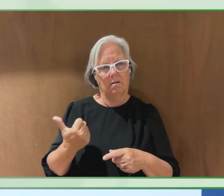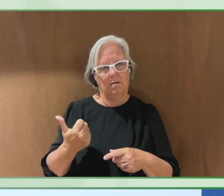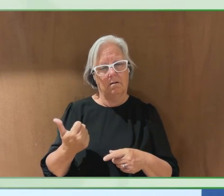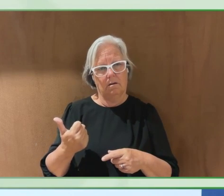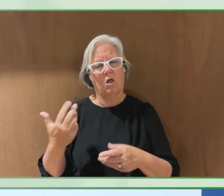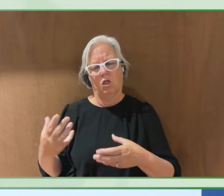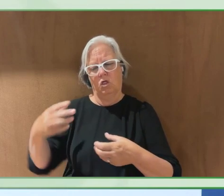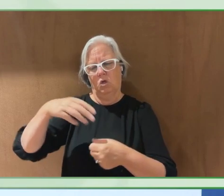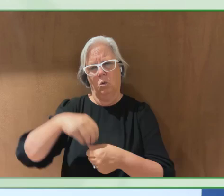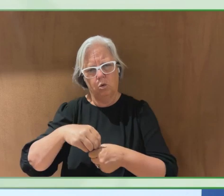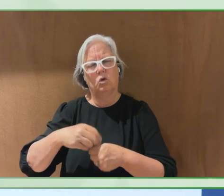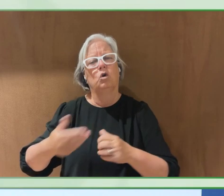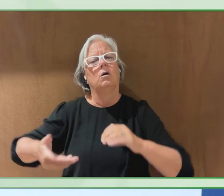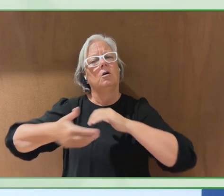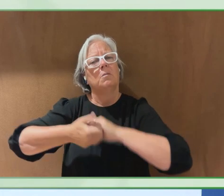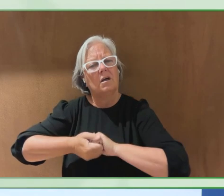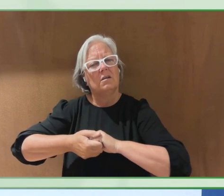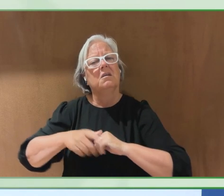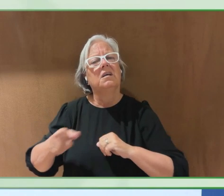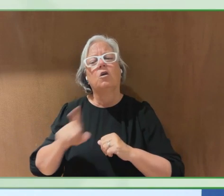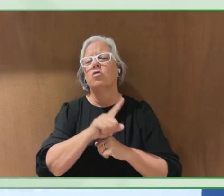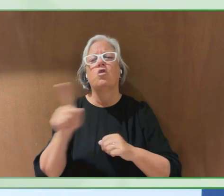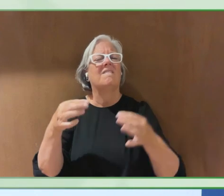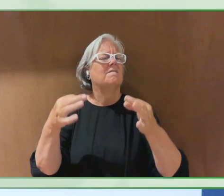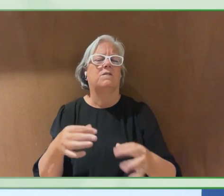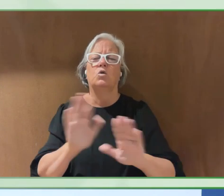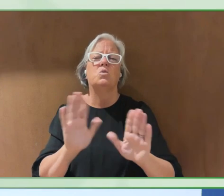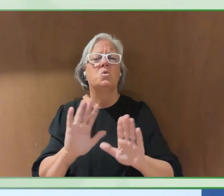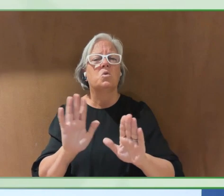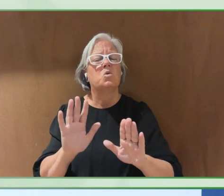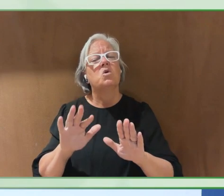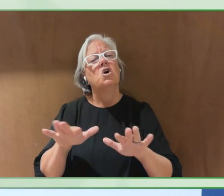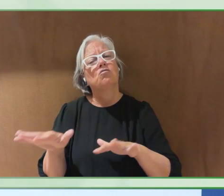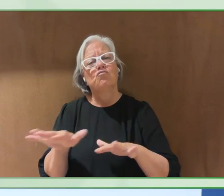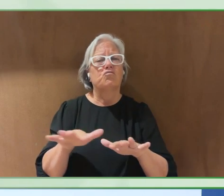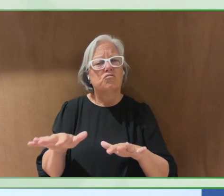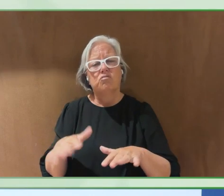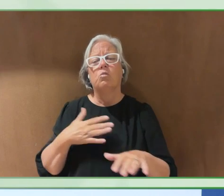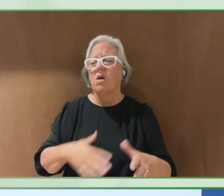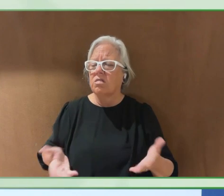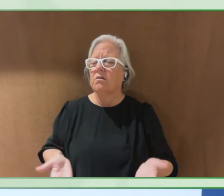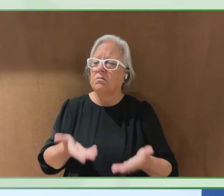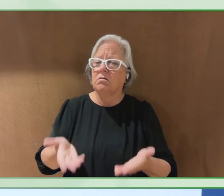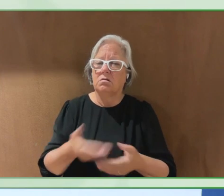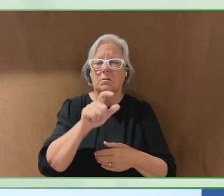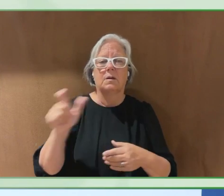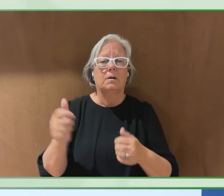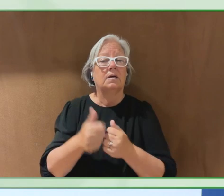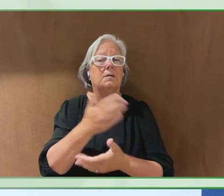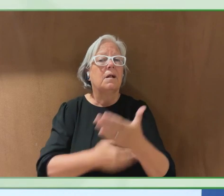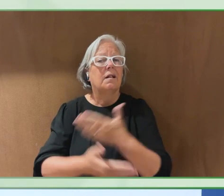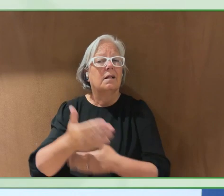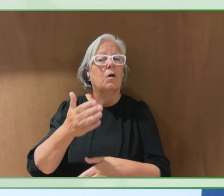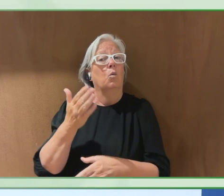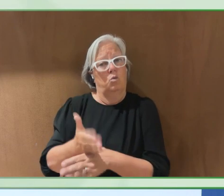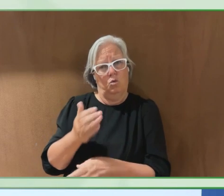informal network we created a few years ago to promote employment of people with disabilities and to create a